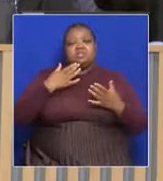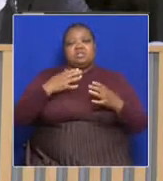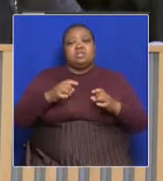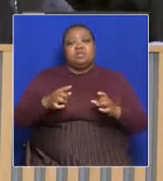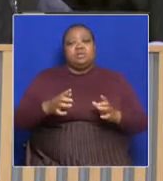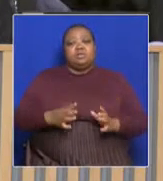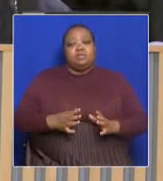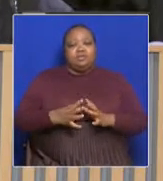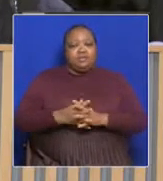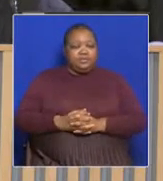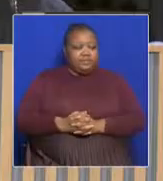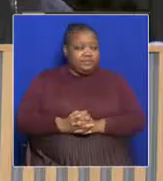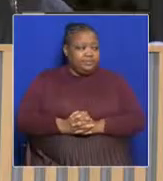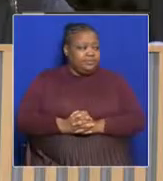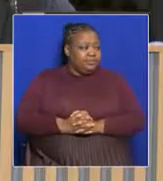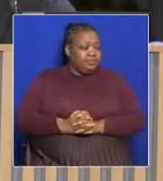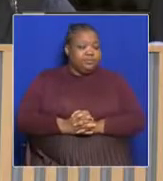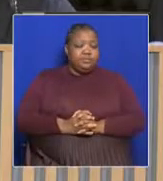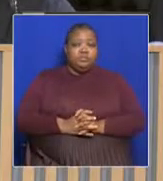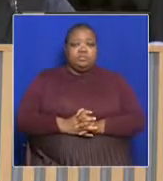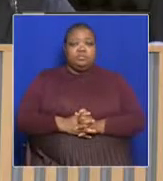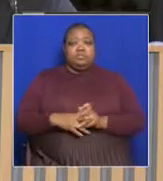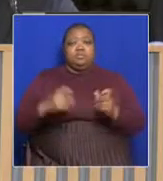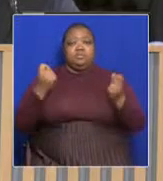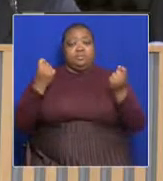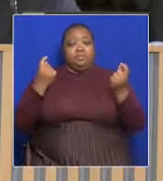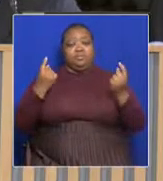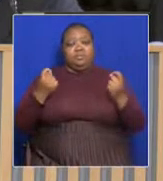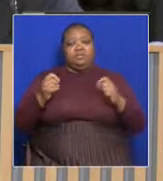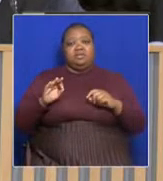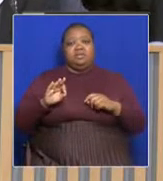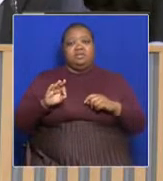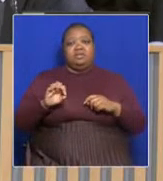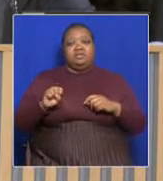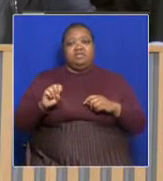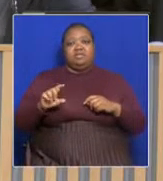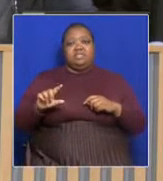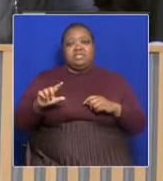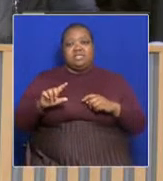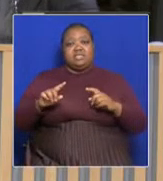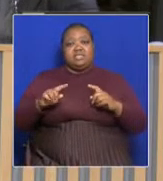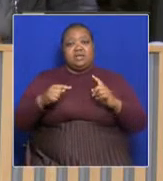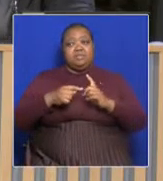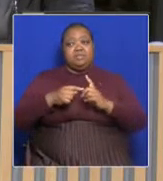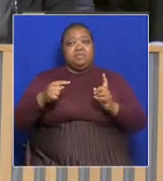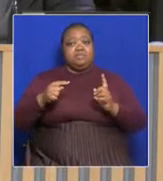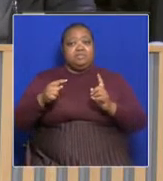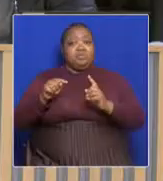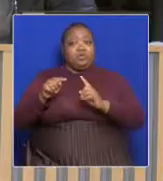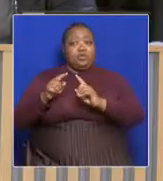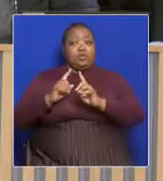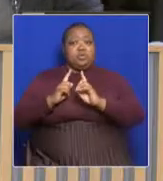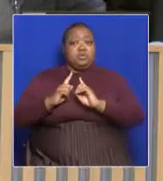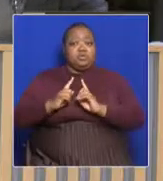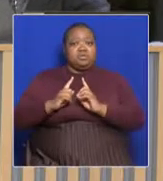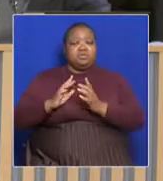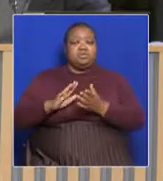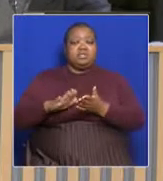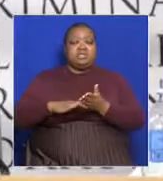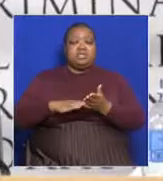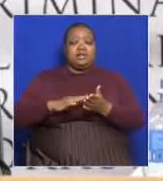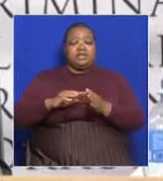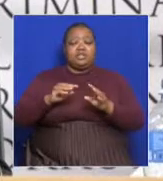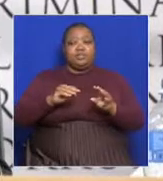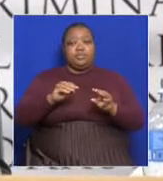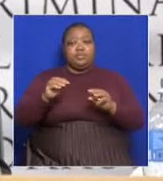I understand that your approach to FSL on the 27th was to remove the drugs from Port Shepstone because of the attempted